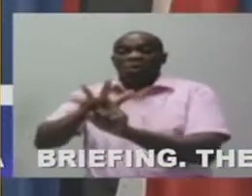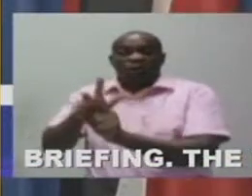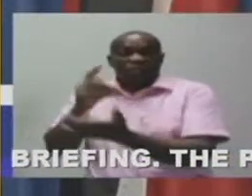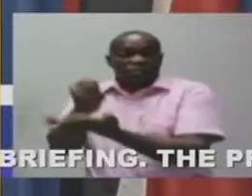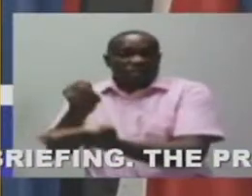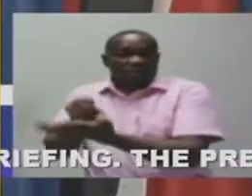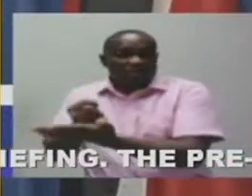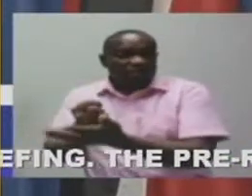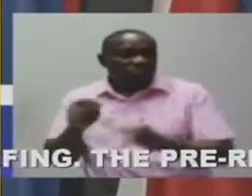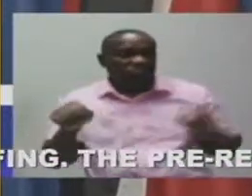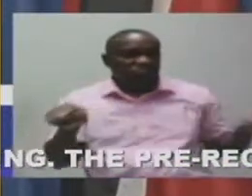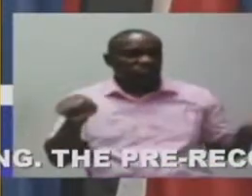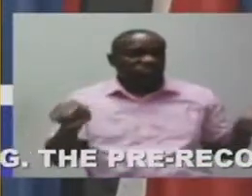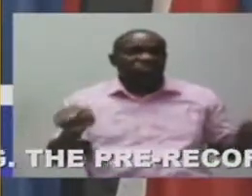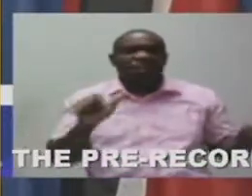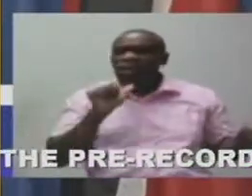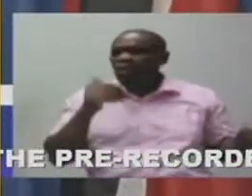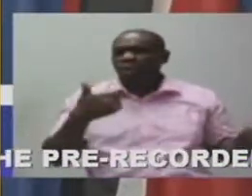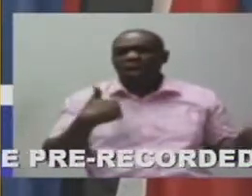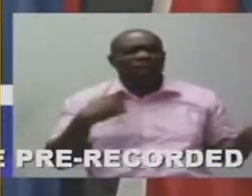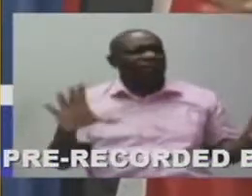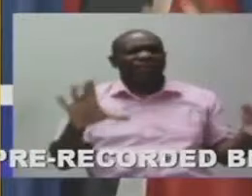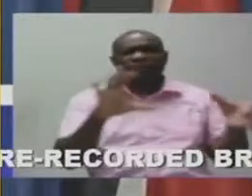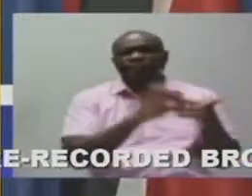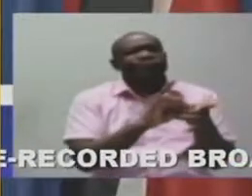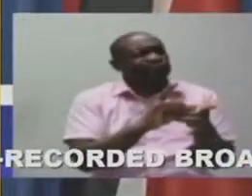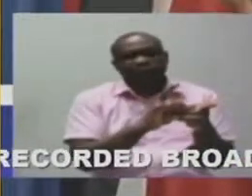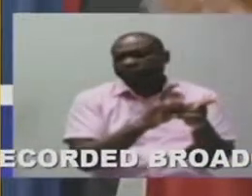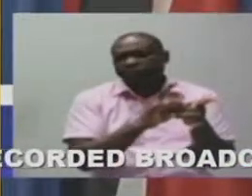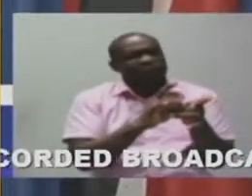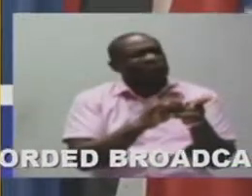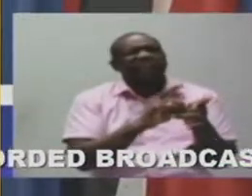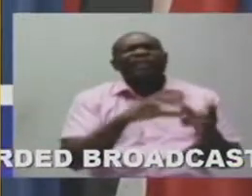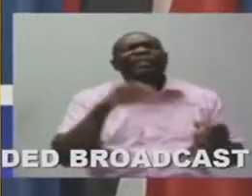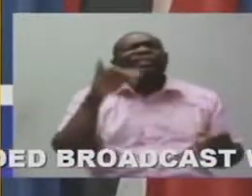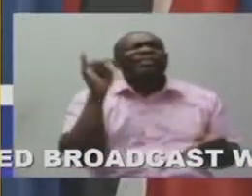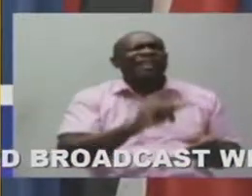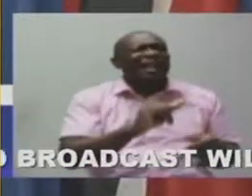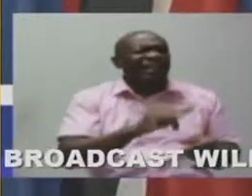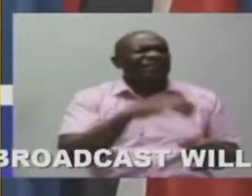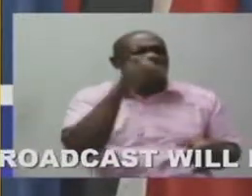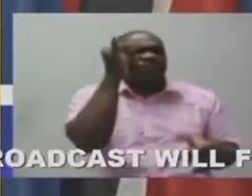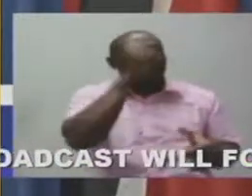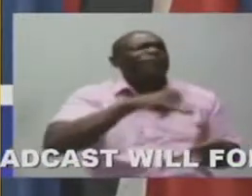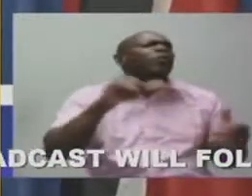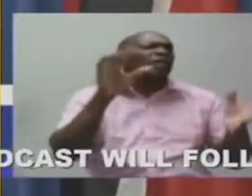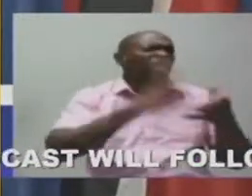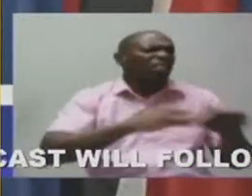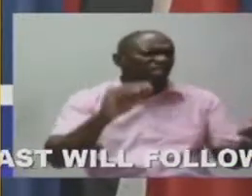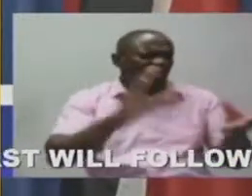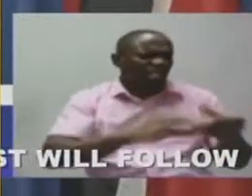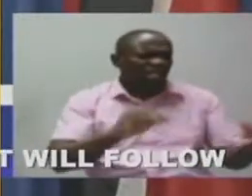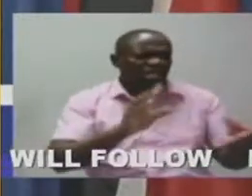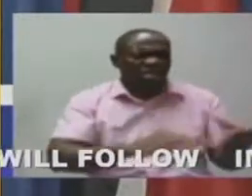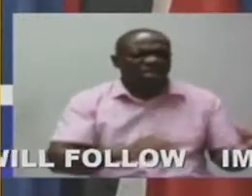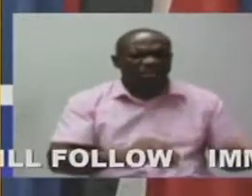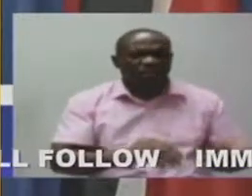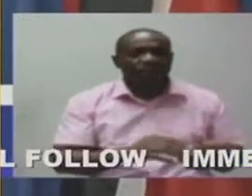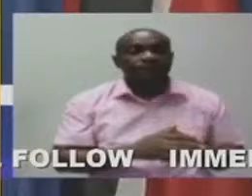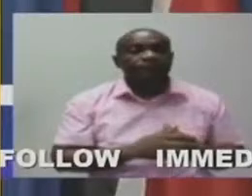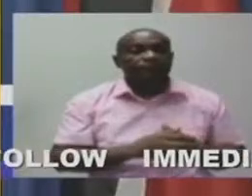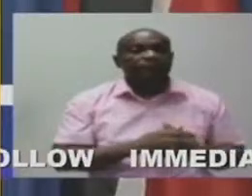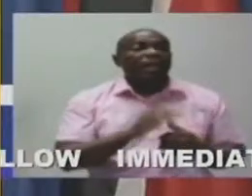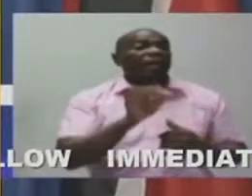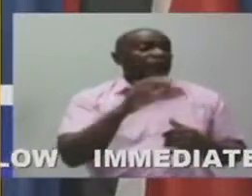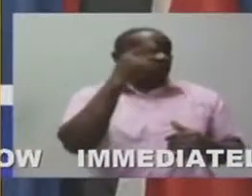talk. That scare is old talk. I've seen the experts saying that, I believe them. And also, if you think you're young and you're